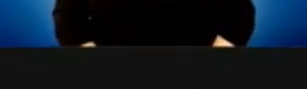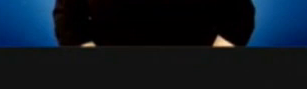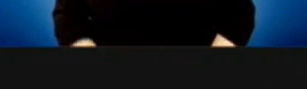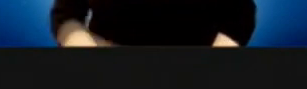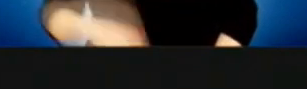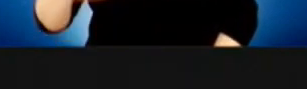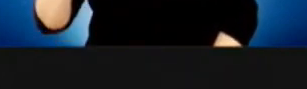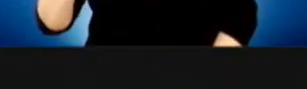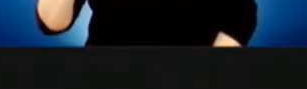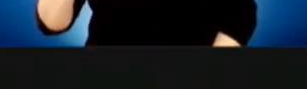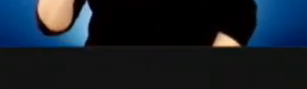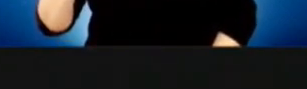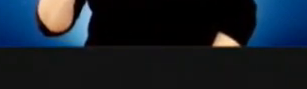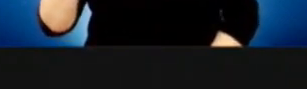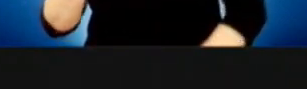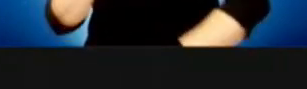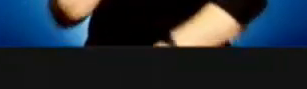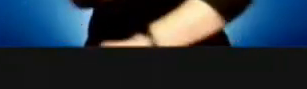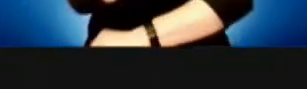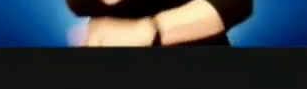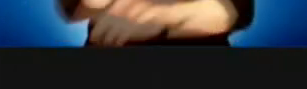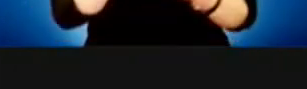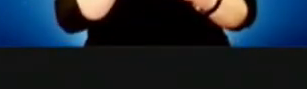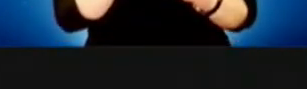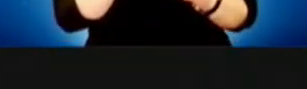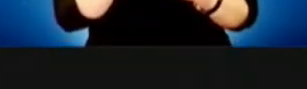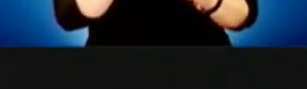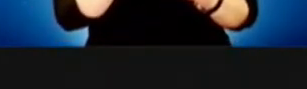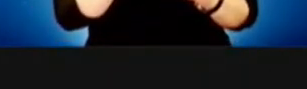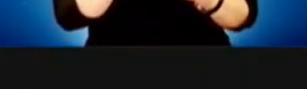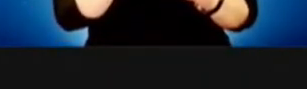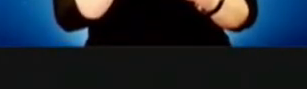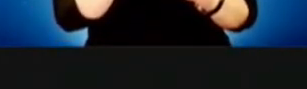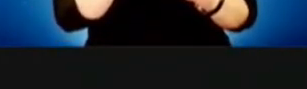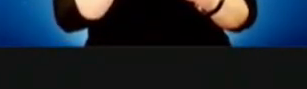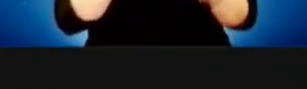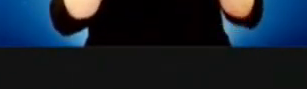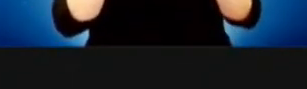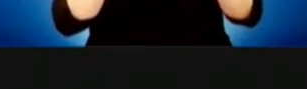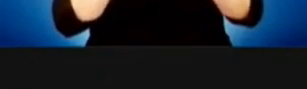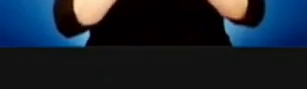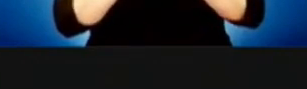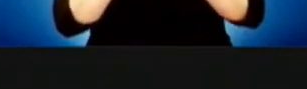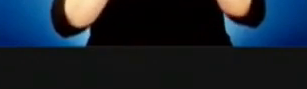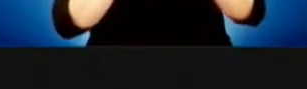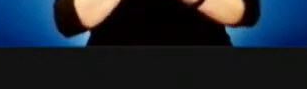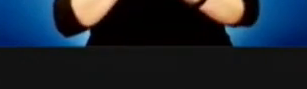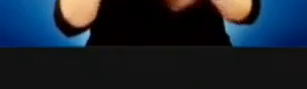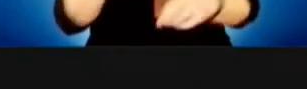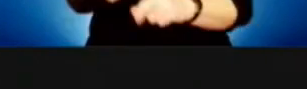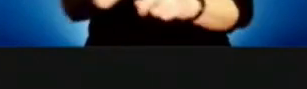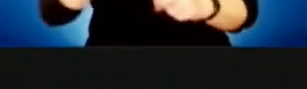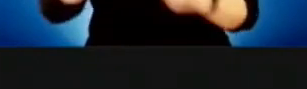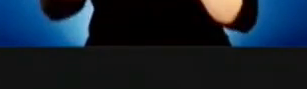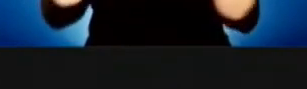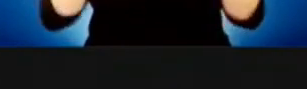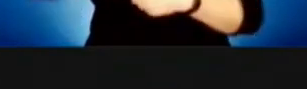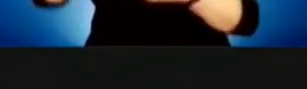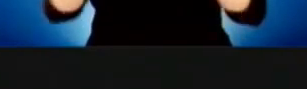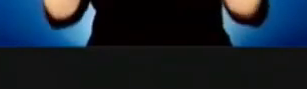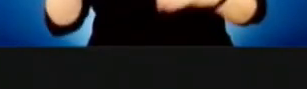Vaccinated Austinites should consider their risk and assess